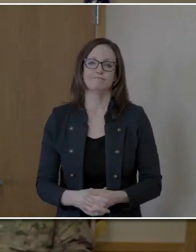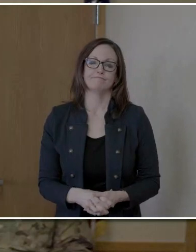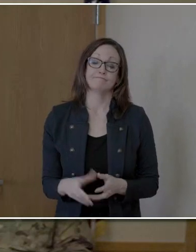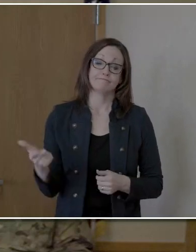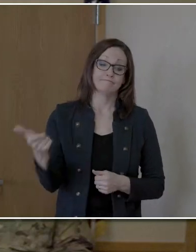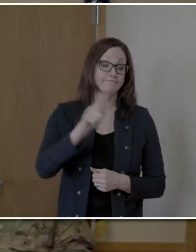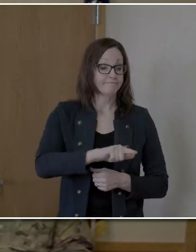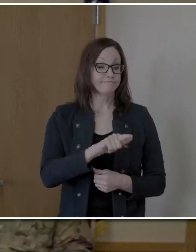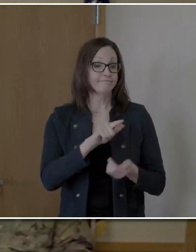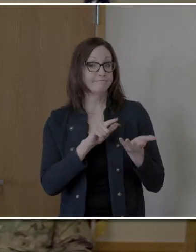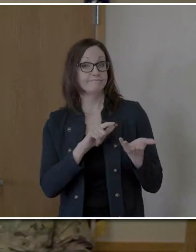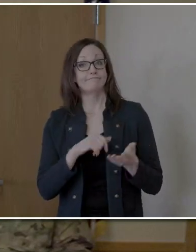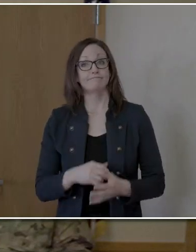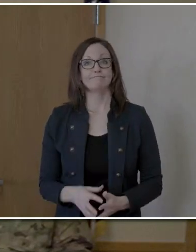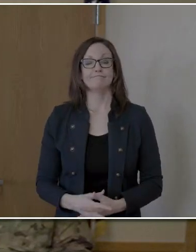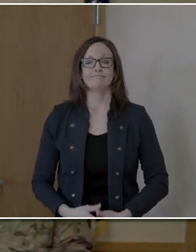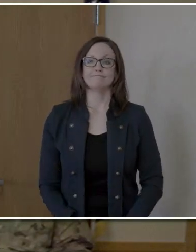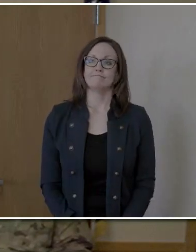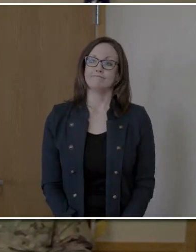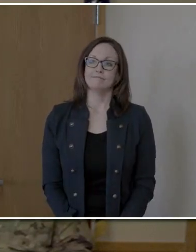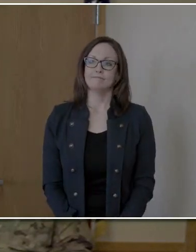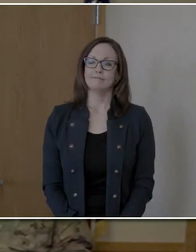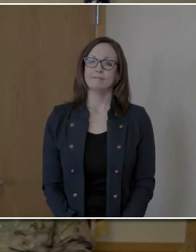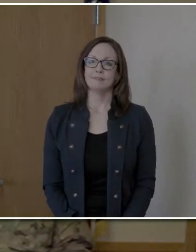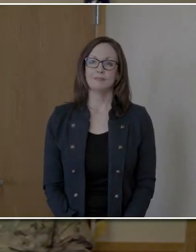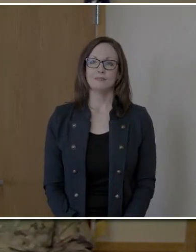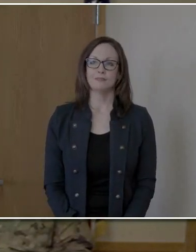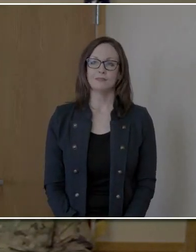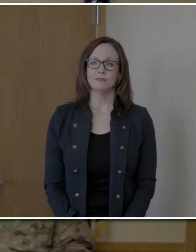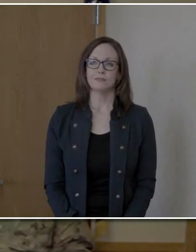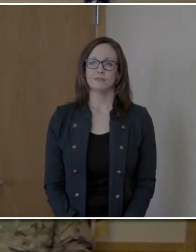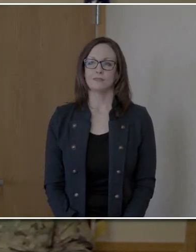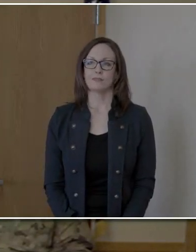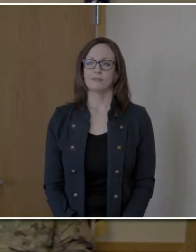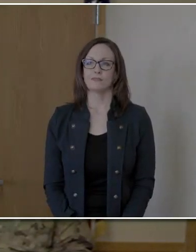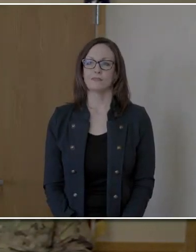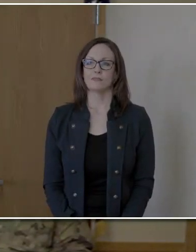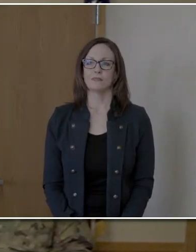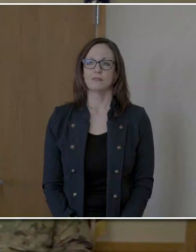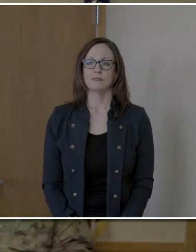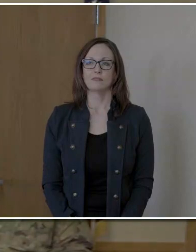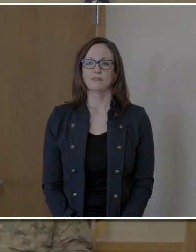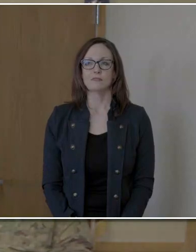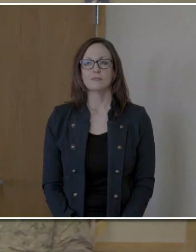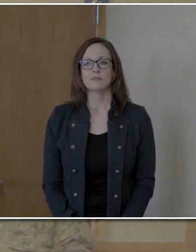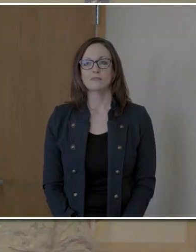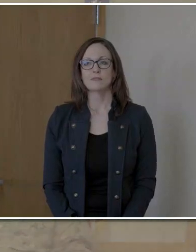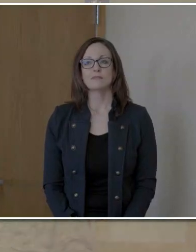Madison and Milwaukee? Like, what number of patients have they served? Thank you.